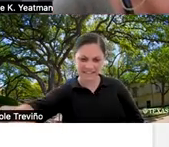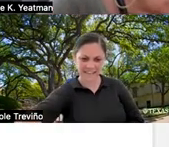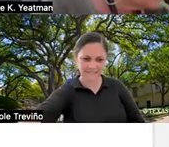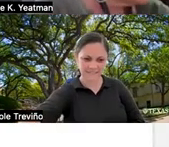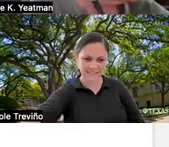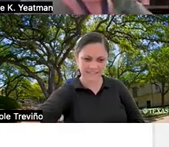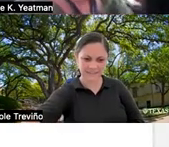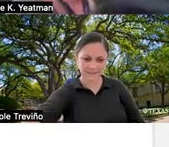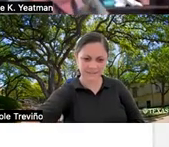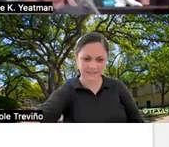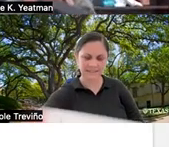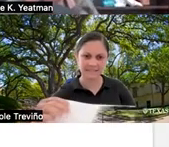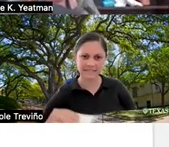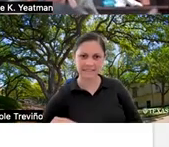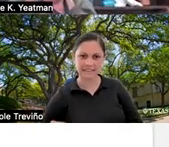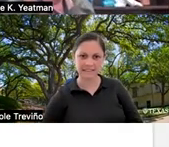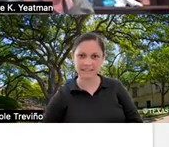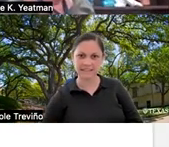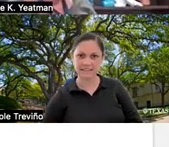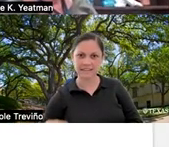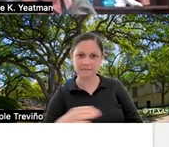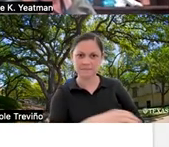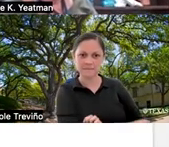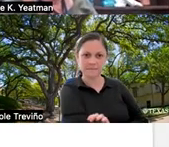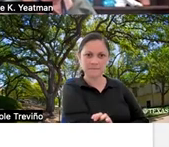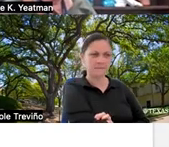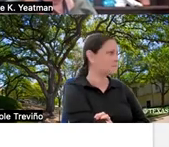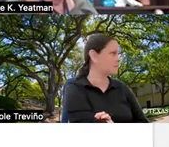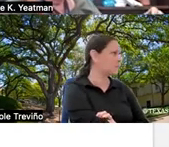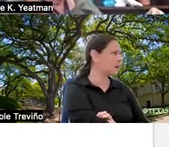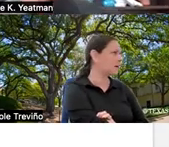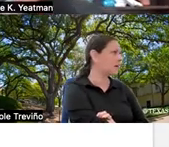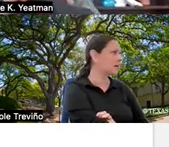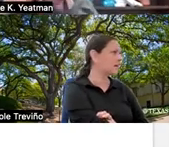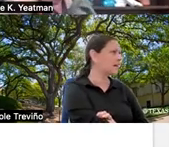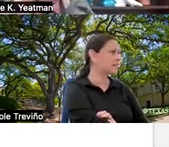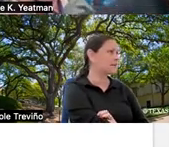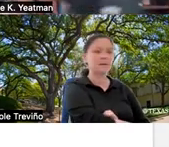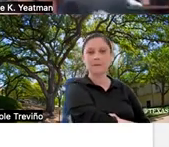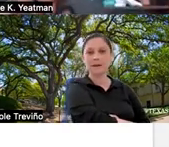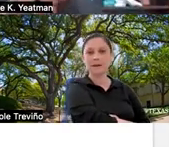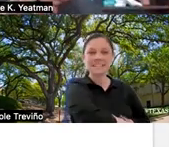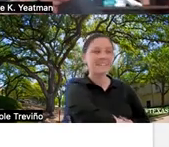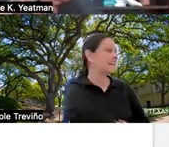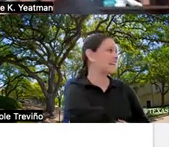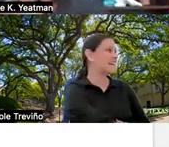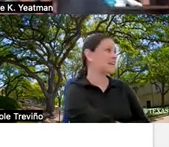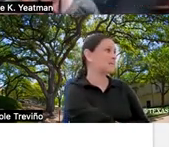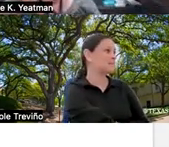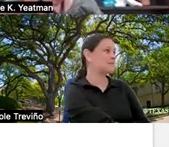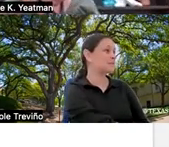And that's out of sequence, I think, from where I thought we were.